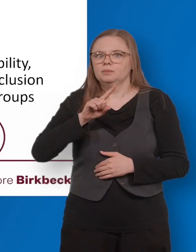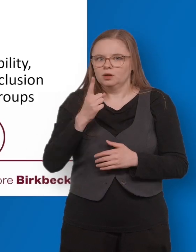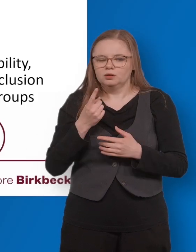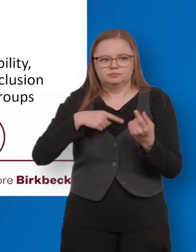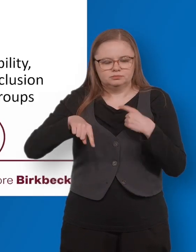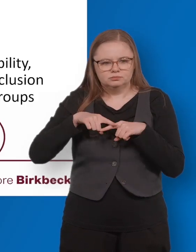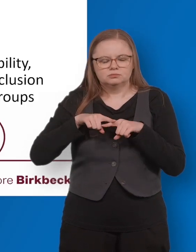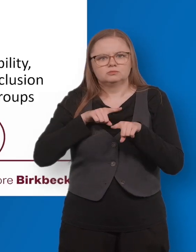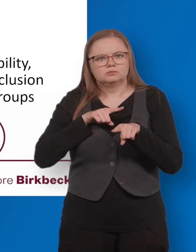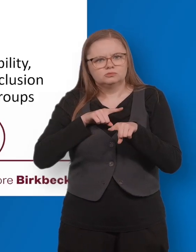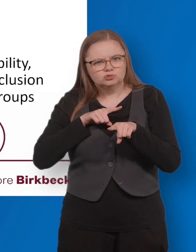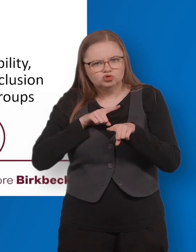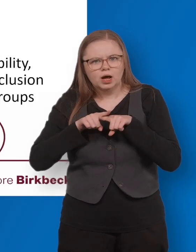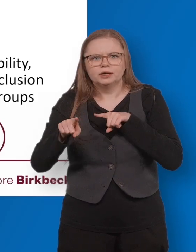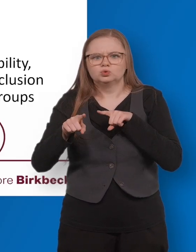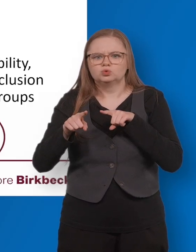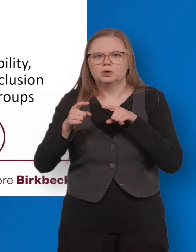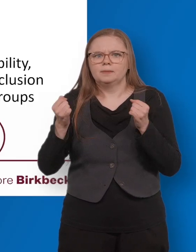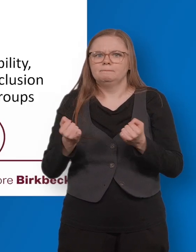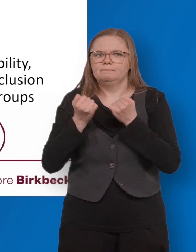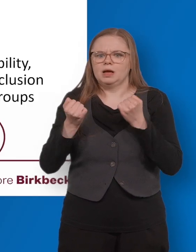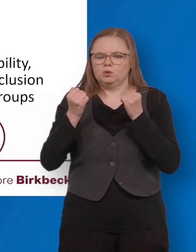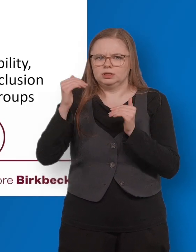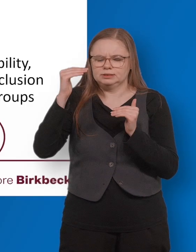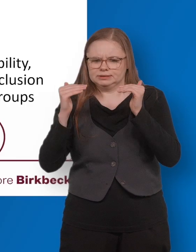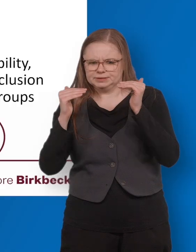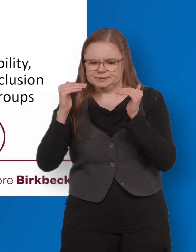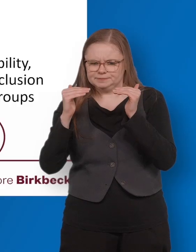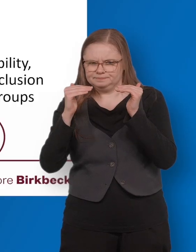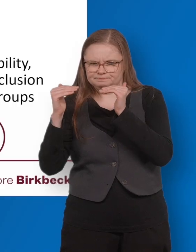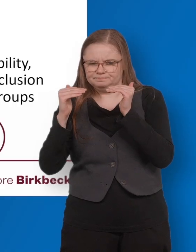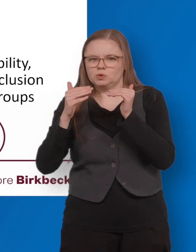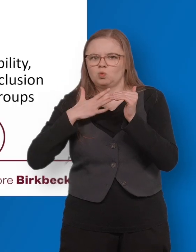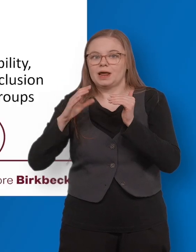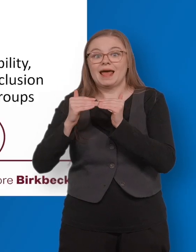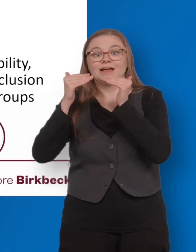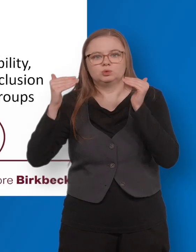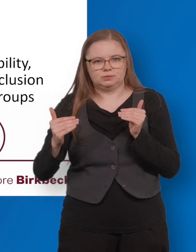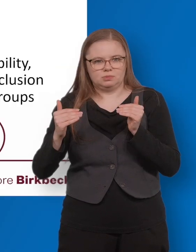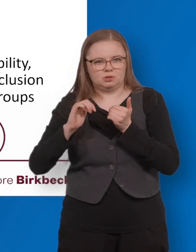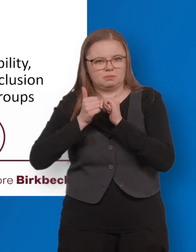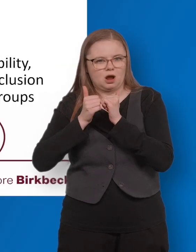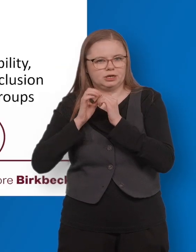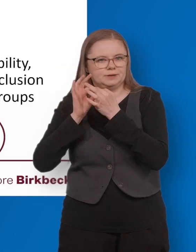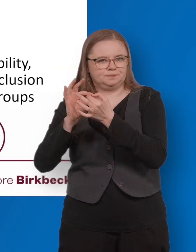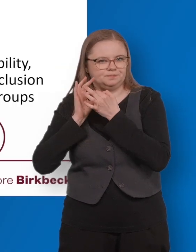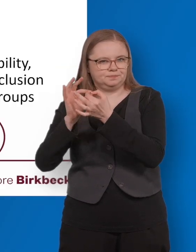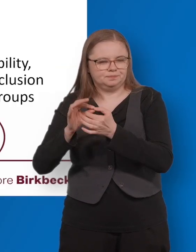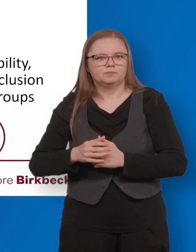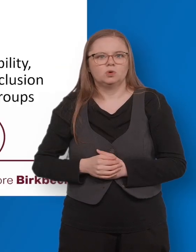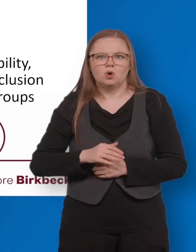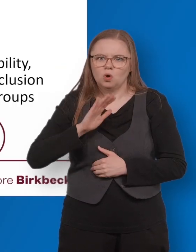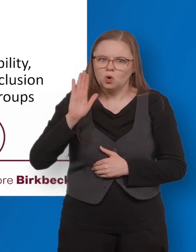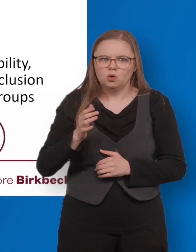try and level out the power dynamics to think about an equitable partnership where every voice